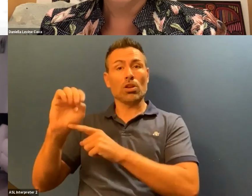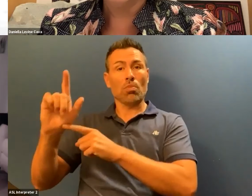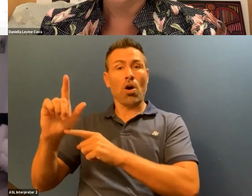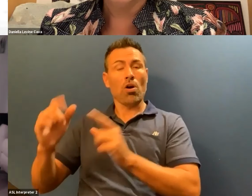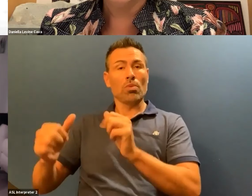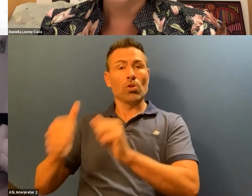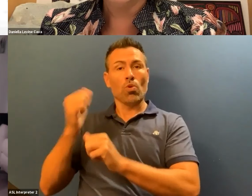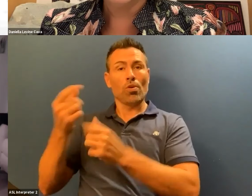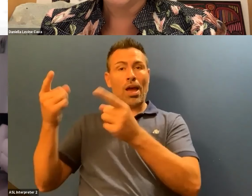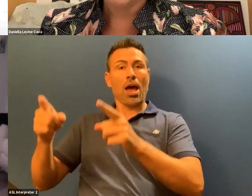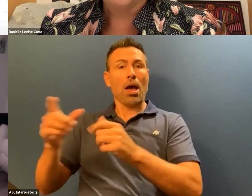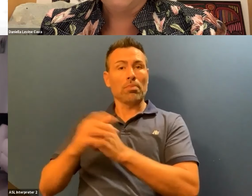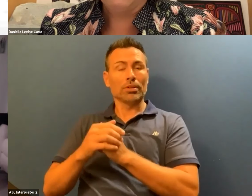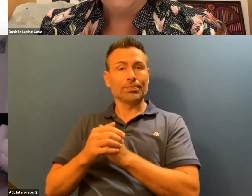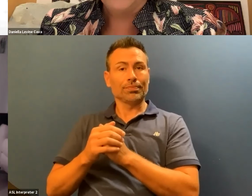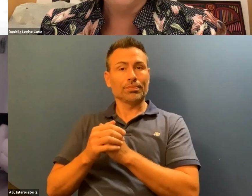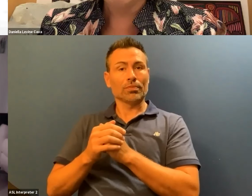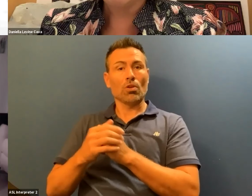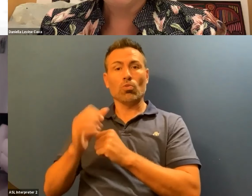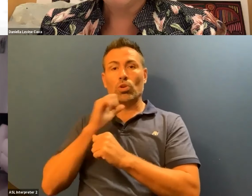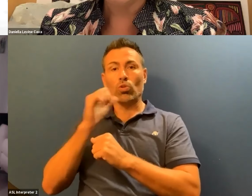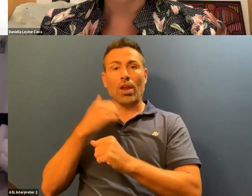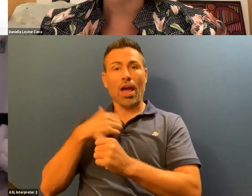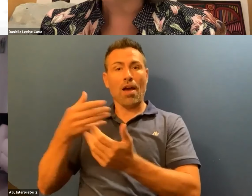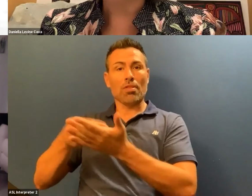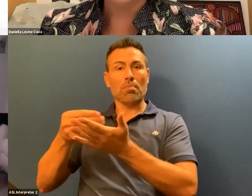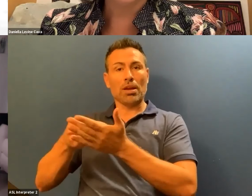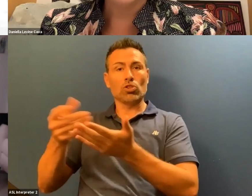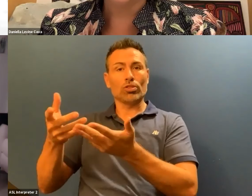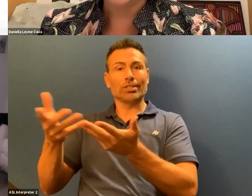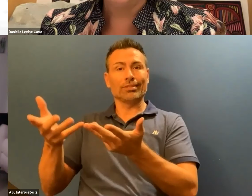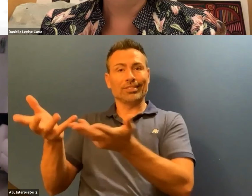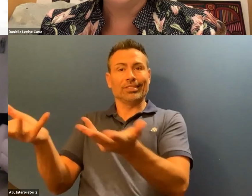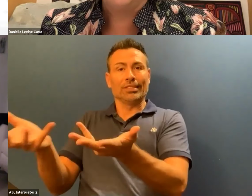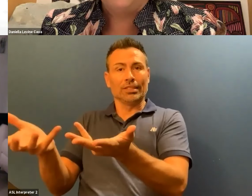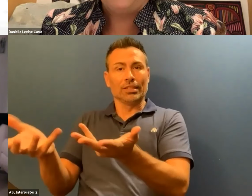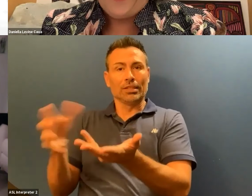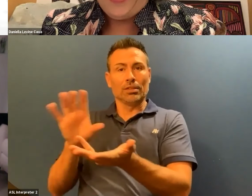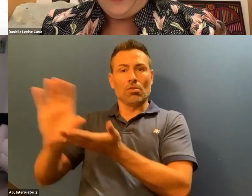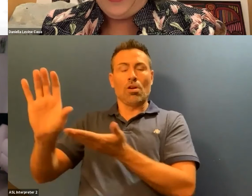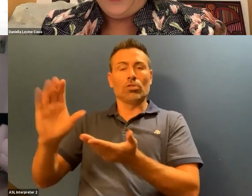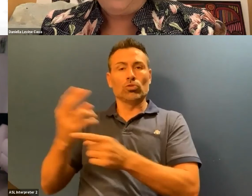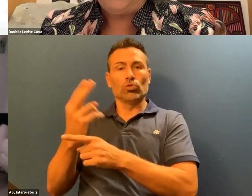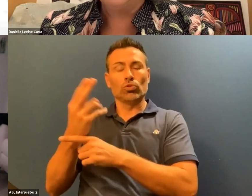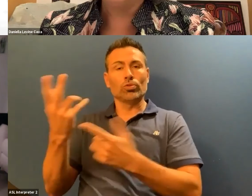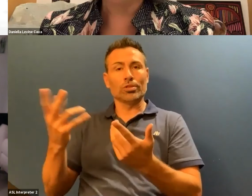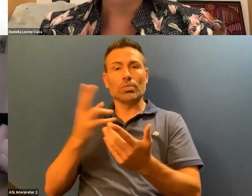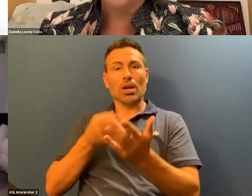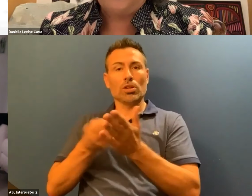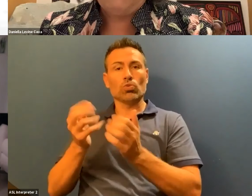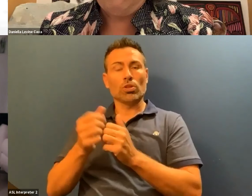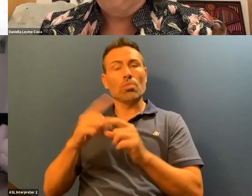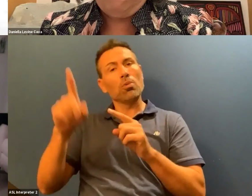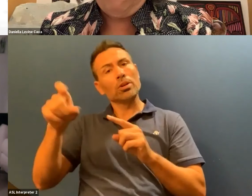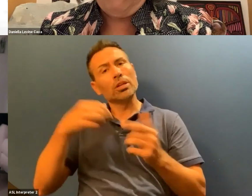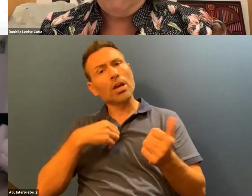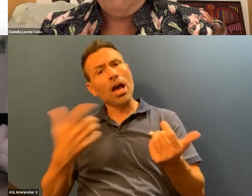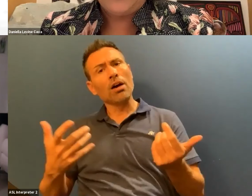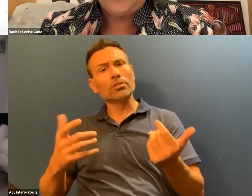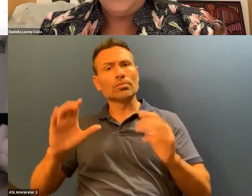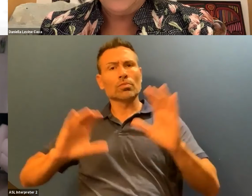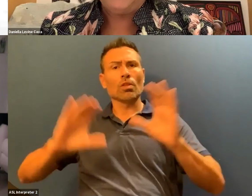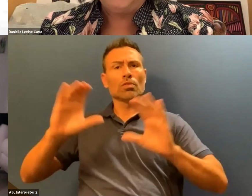We don't have that money just laying around, to be perfectly honest with you. But what we do need to do is have a conversation. We need to have a conversation